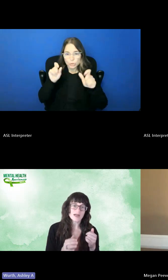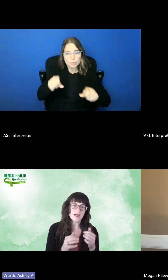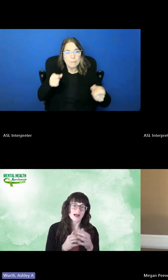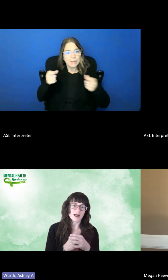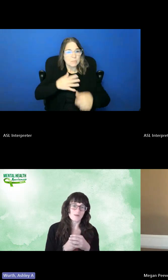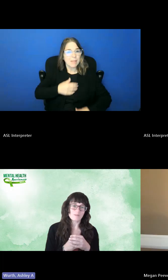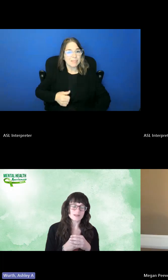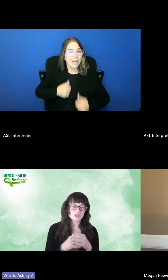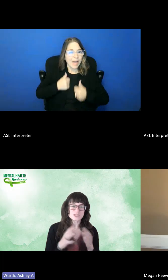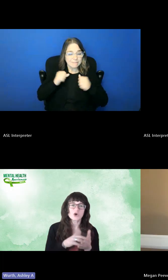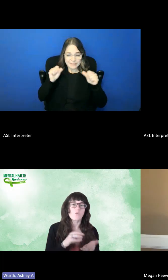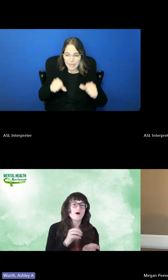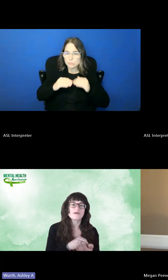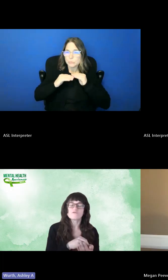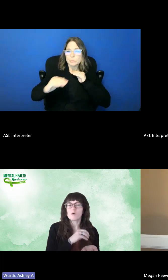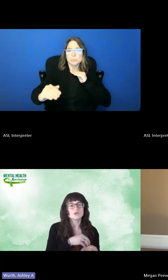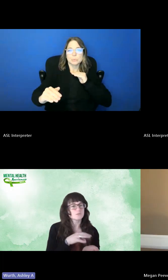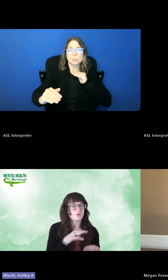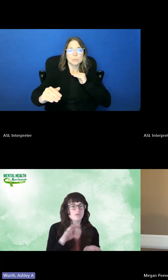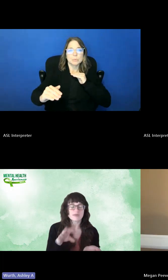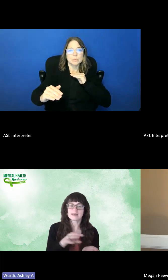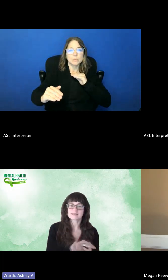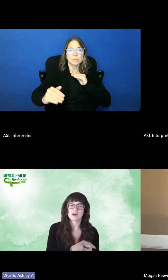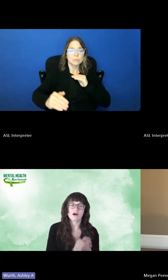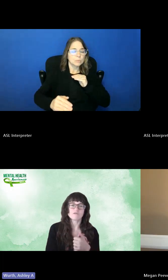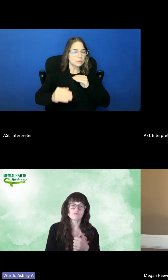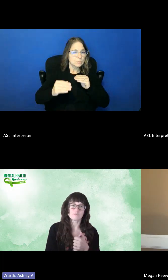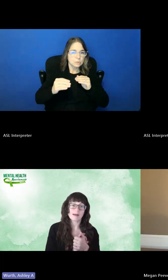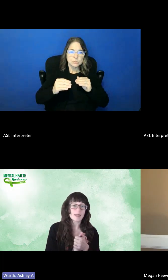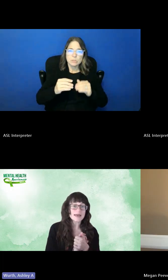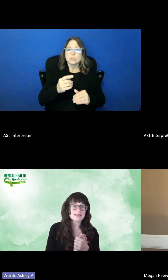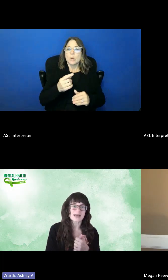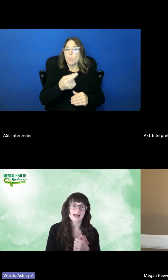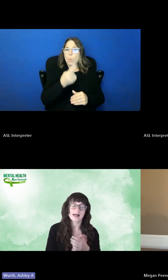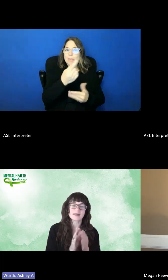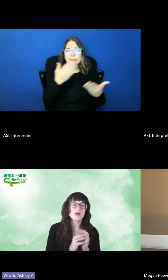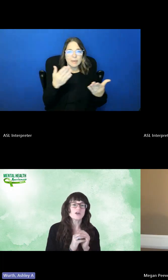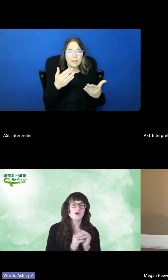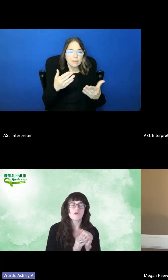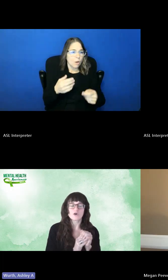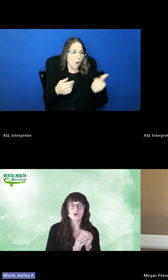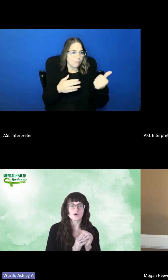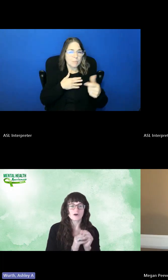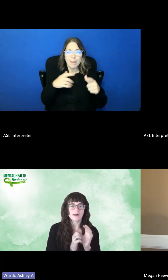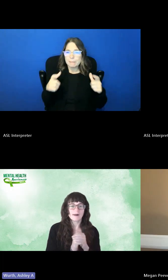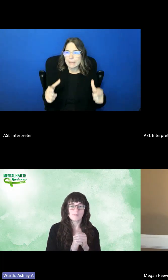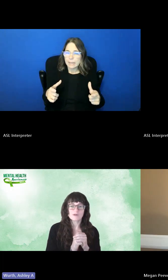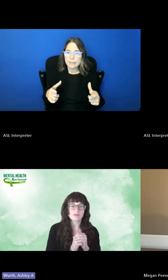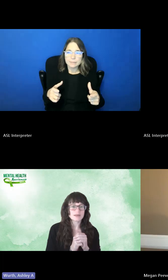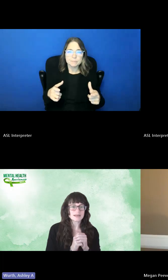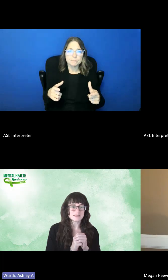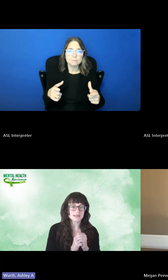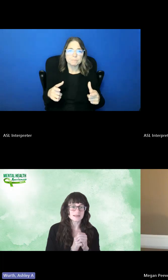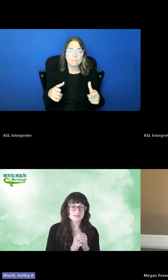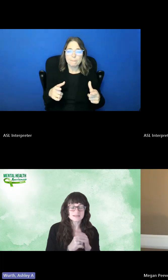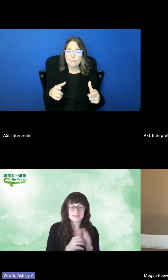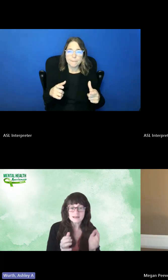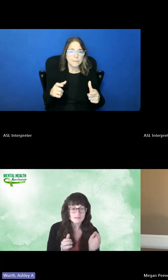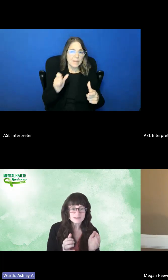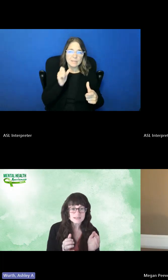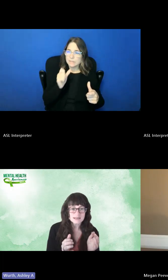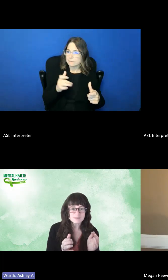my life. It just took one of multiple things off of my plate. I no longer